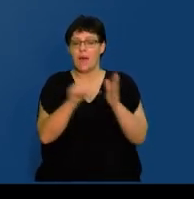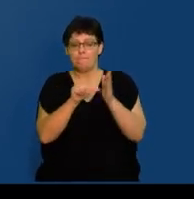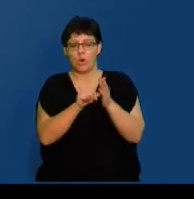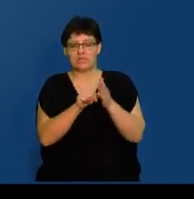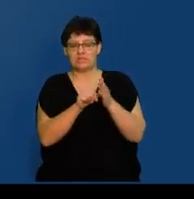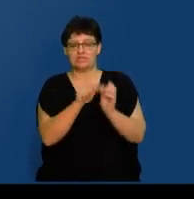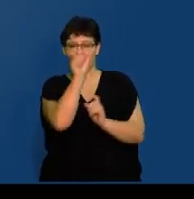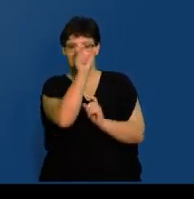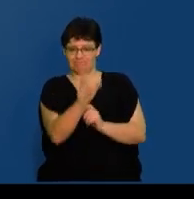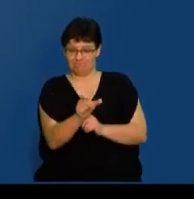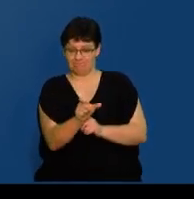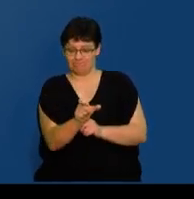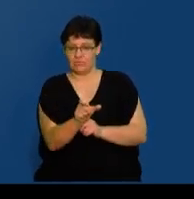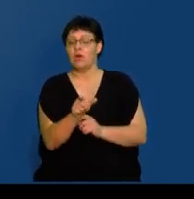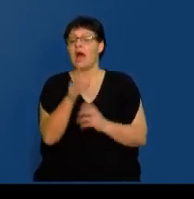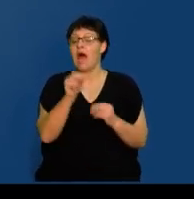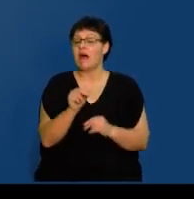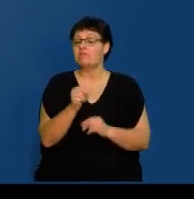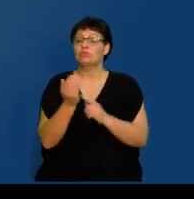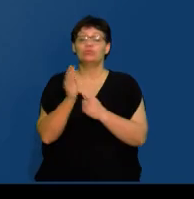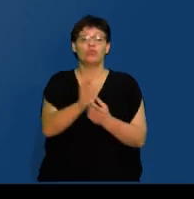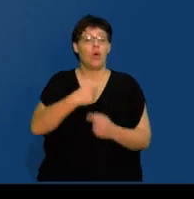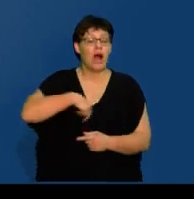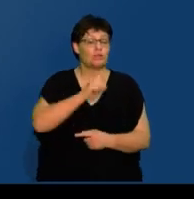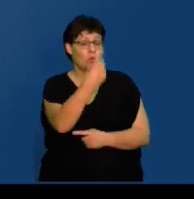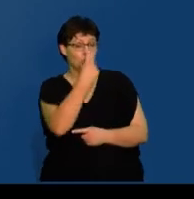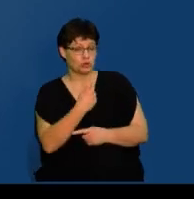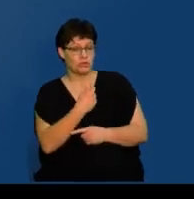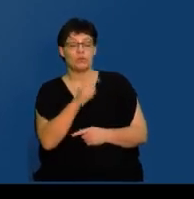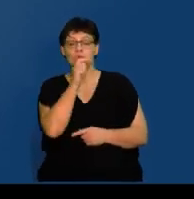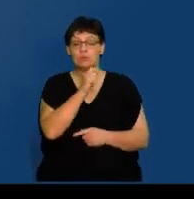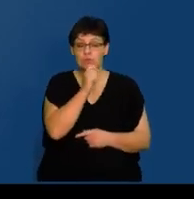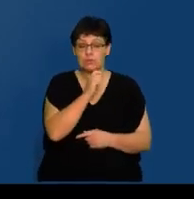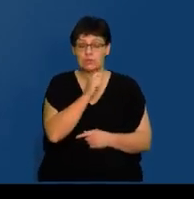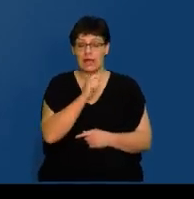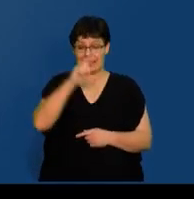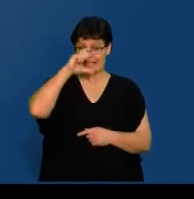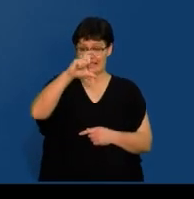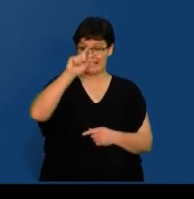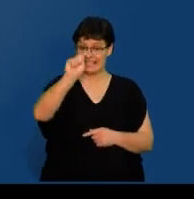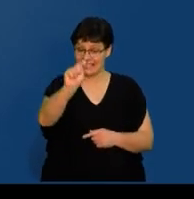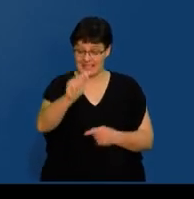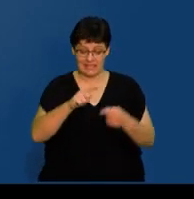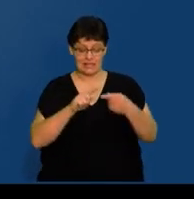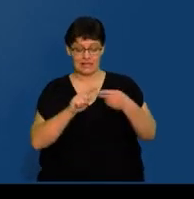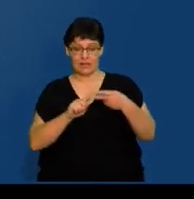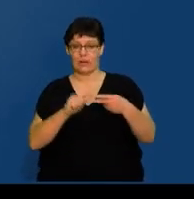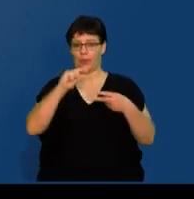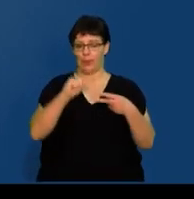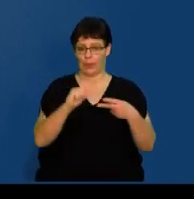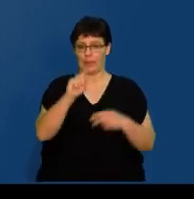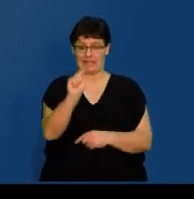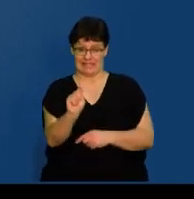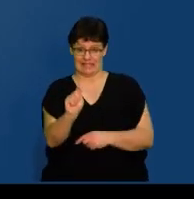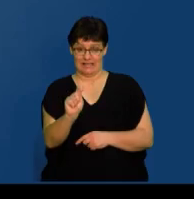in this question, they had indicated to us that we need to use the letters capital T and small